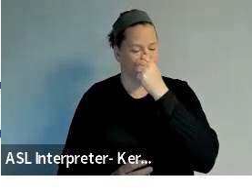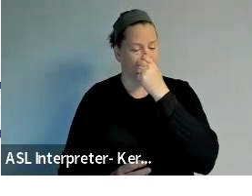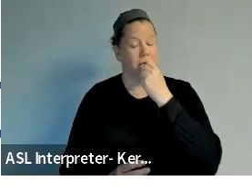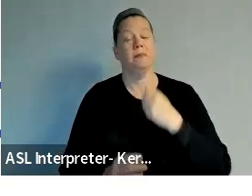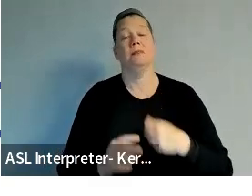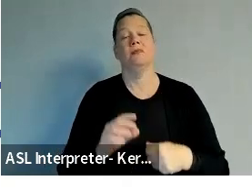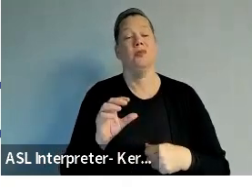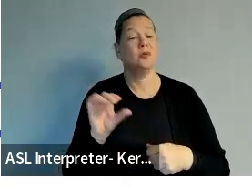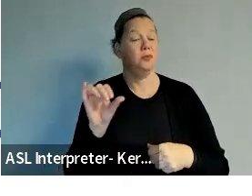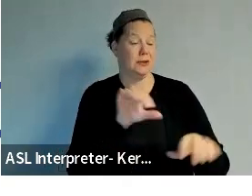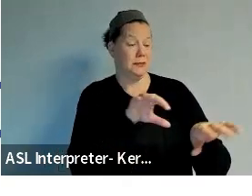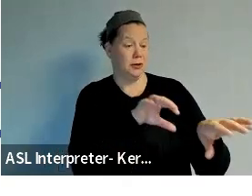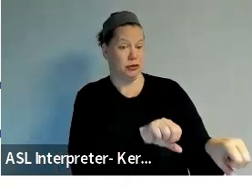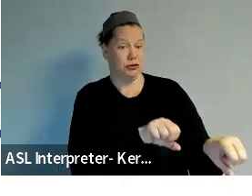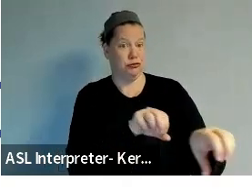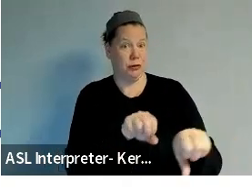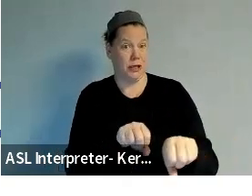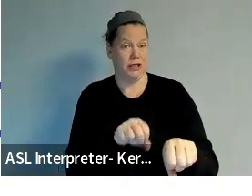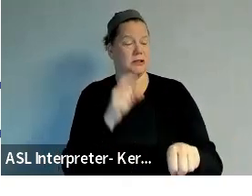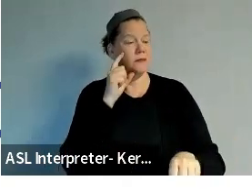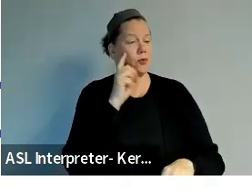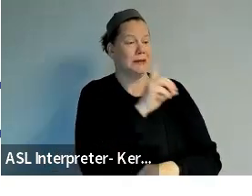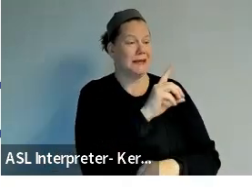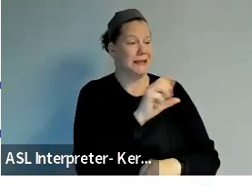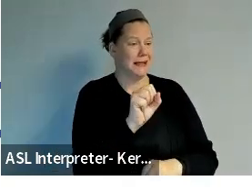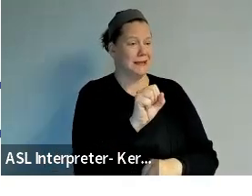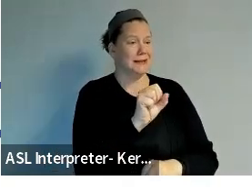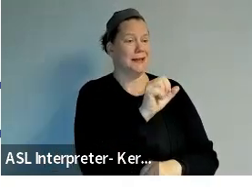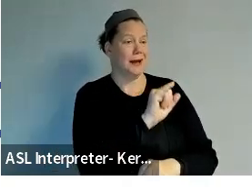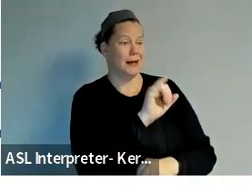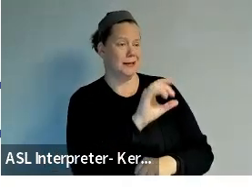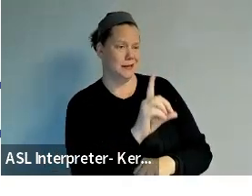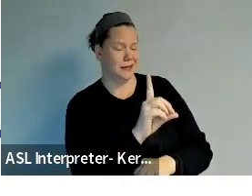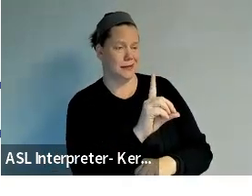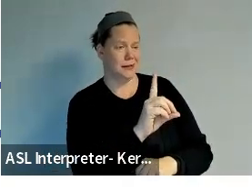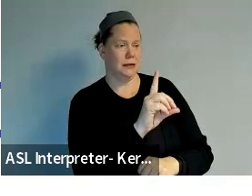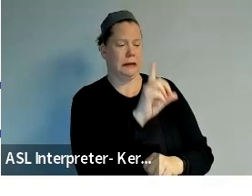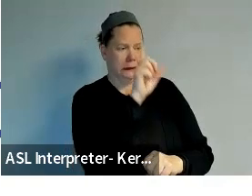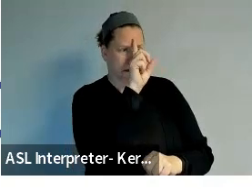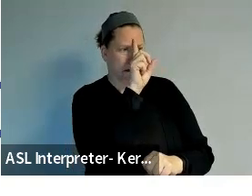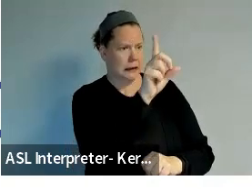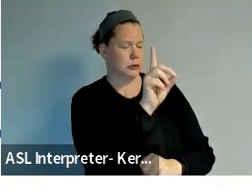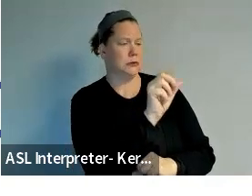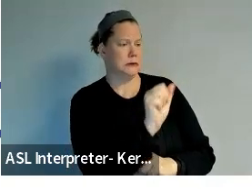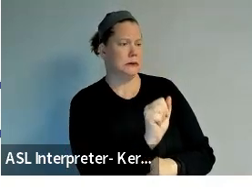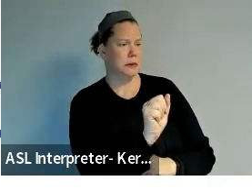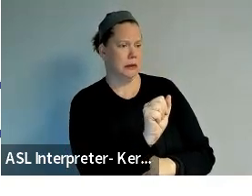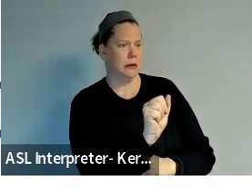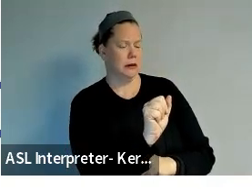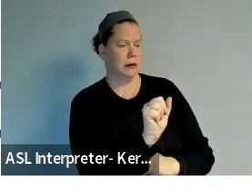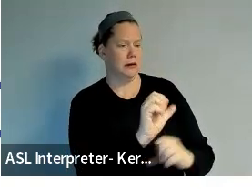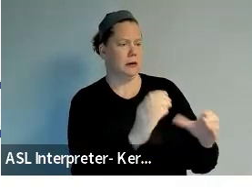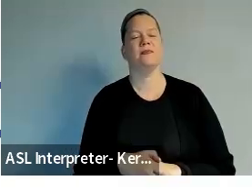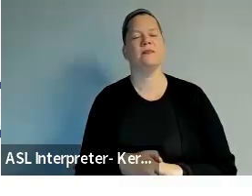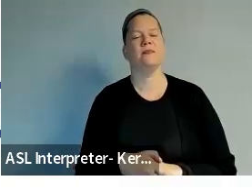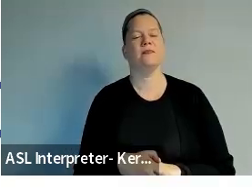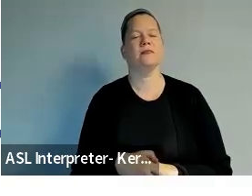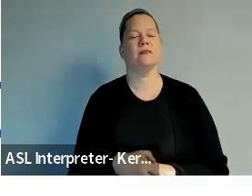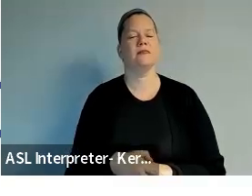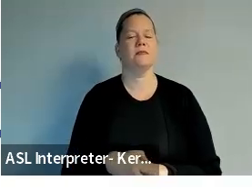as restraints on the DDS intellectual disability waivers.